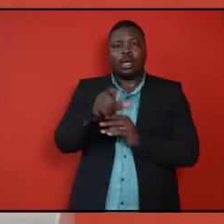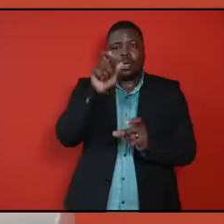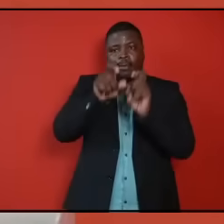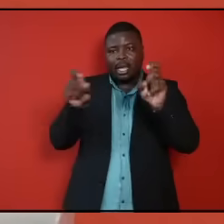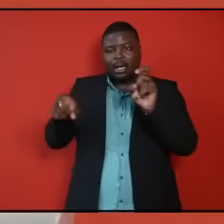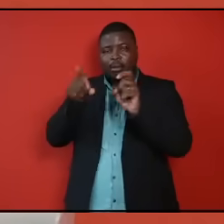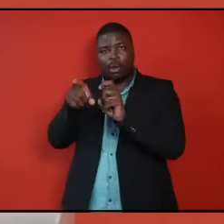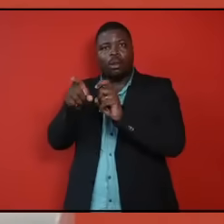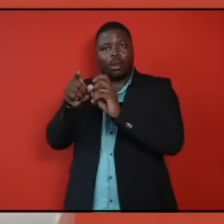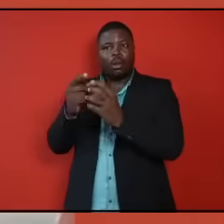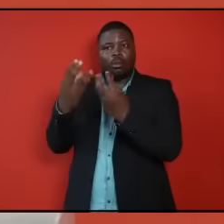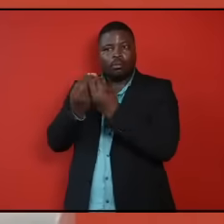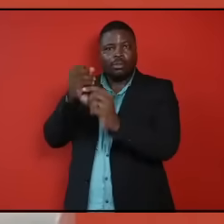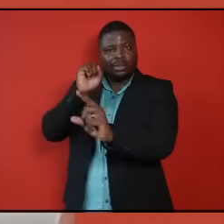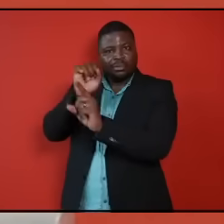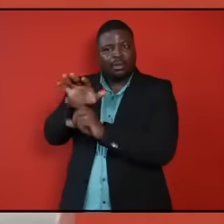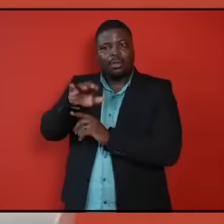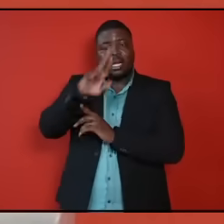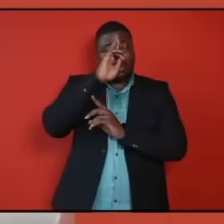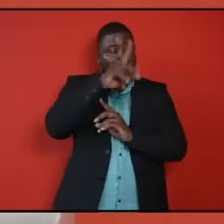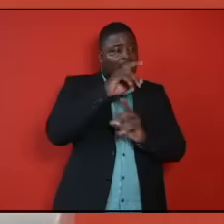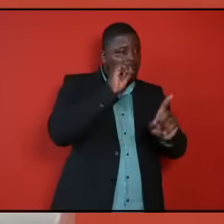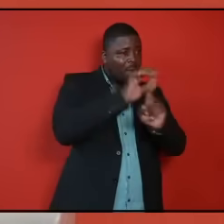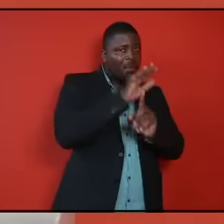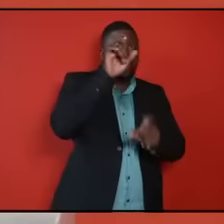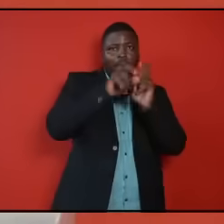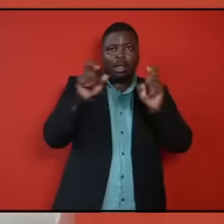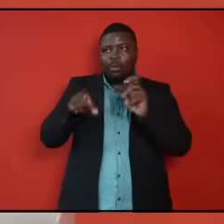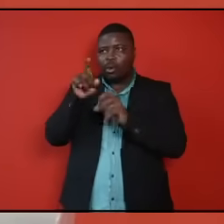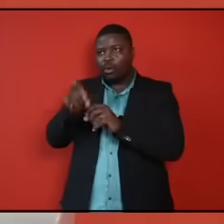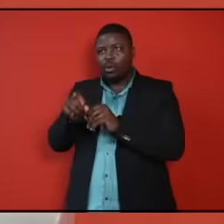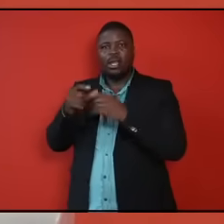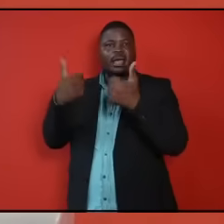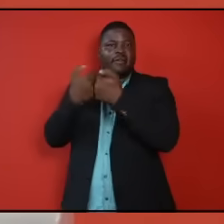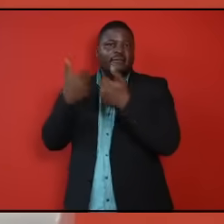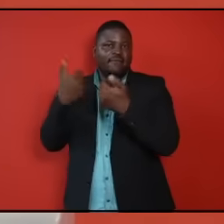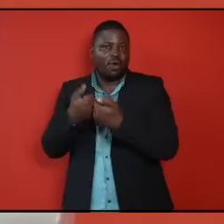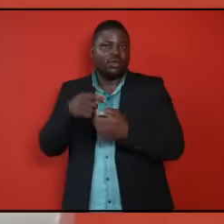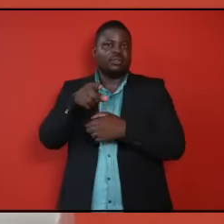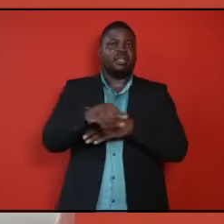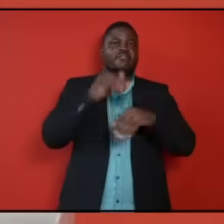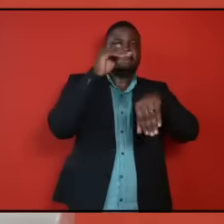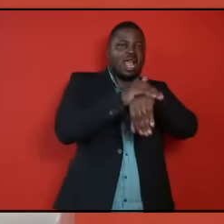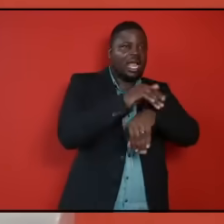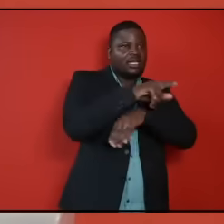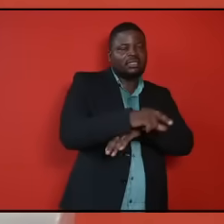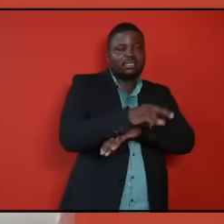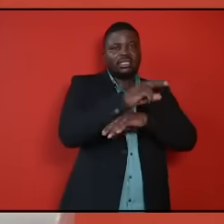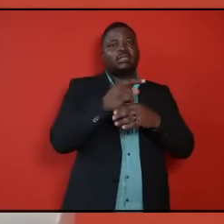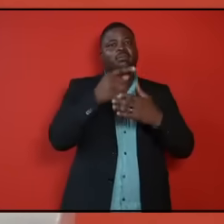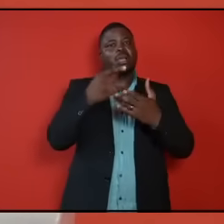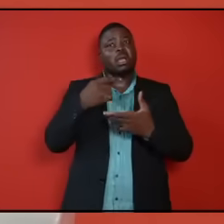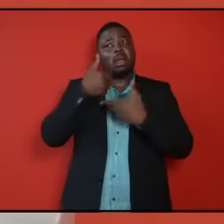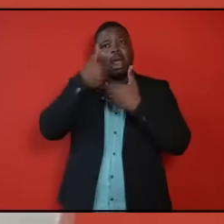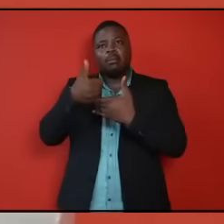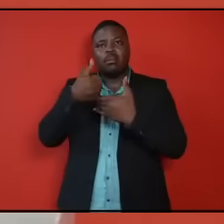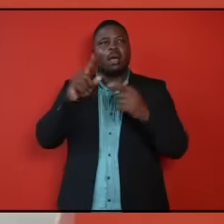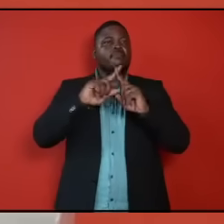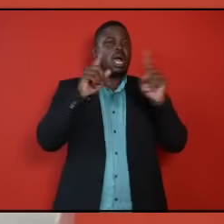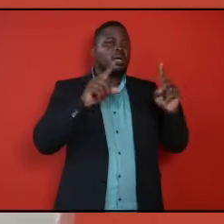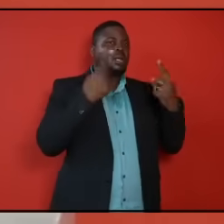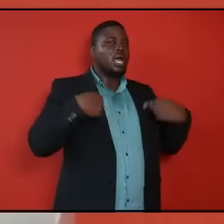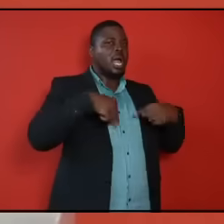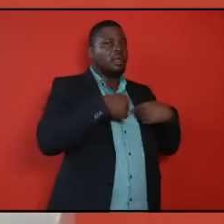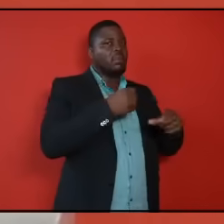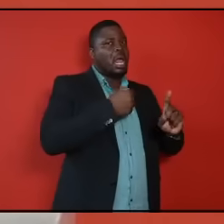empowering friends, girlfriends and boyfriends. We can't be part of such a mess. So we're not going to be part of such a